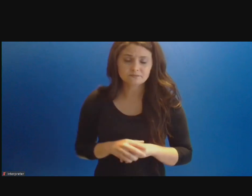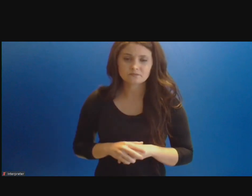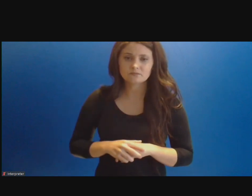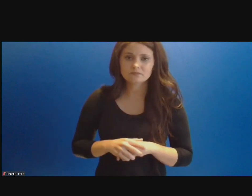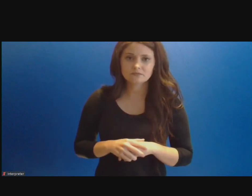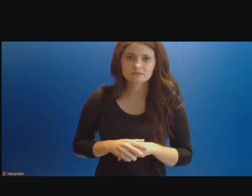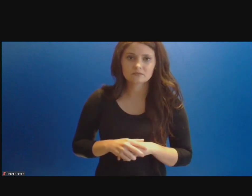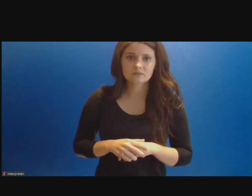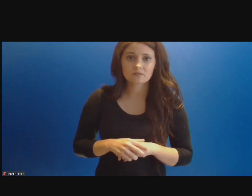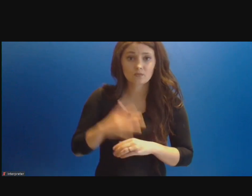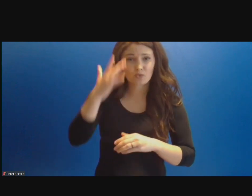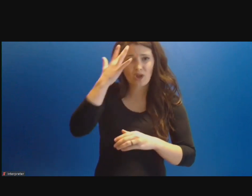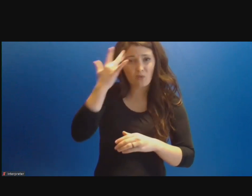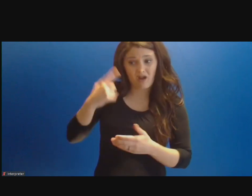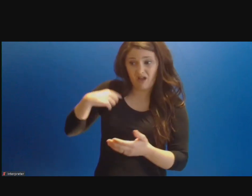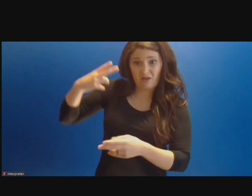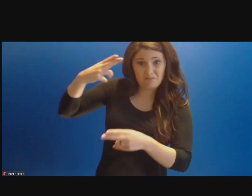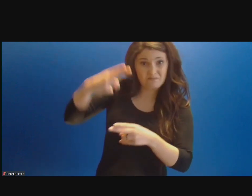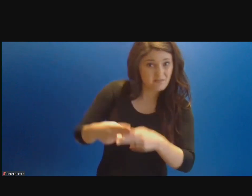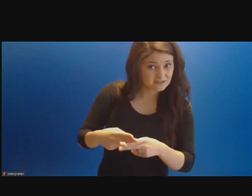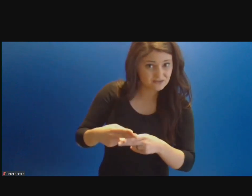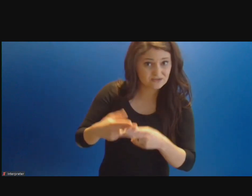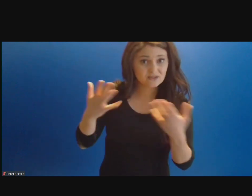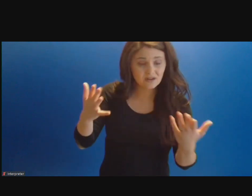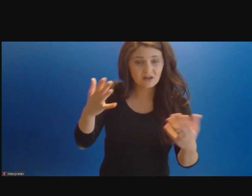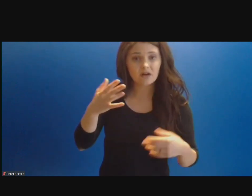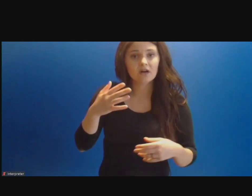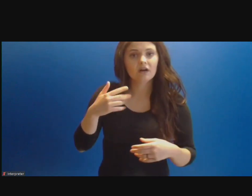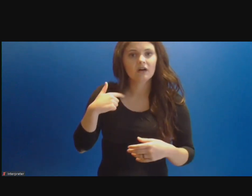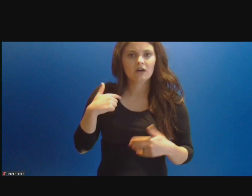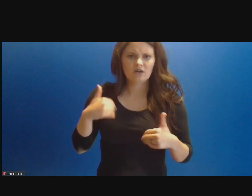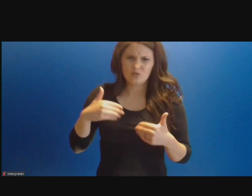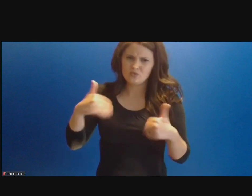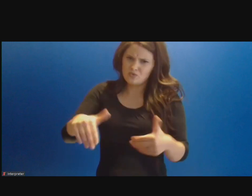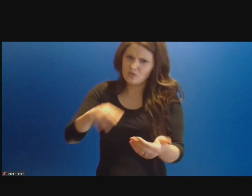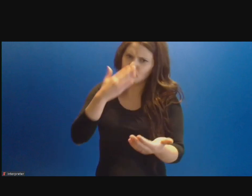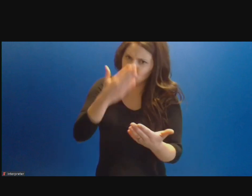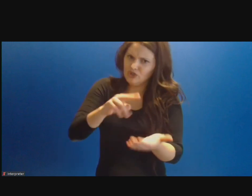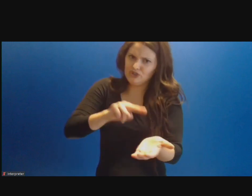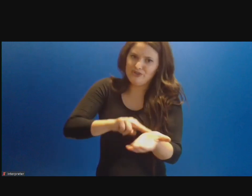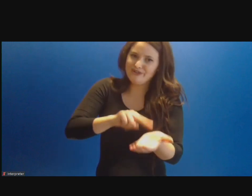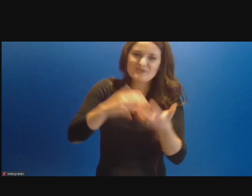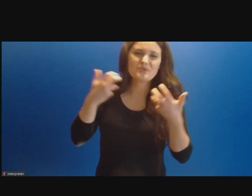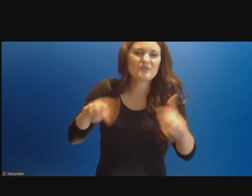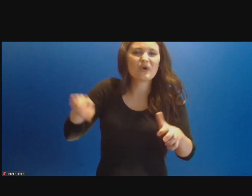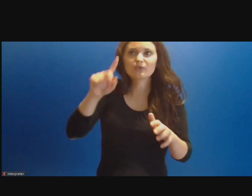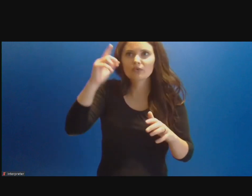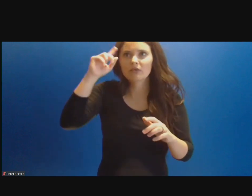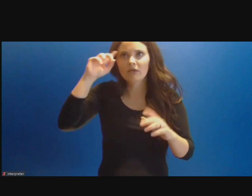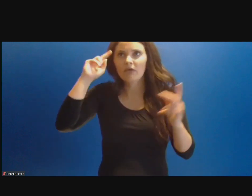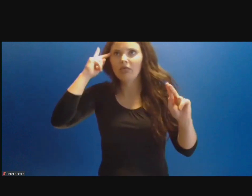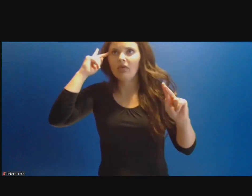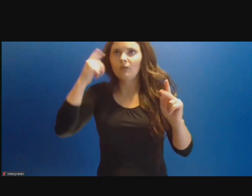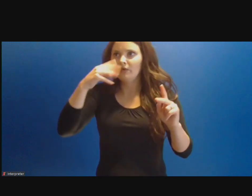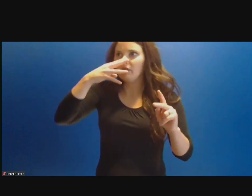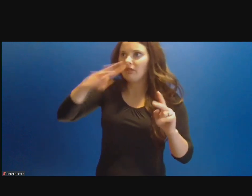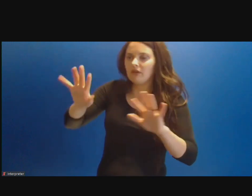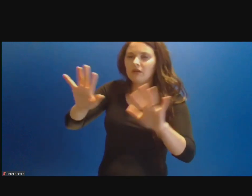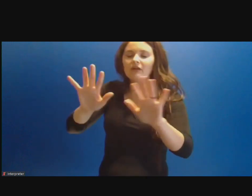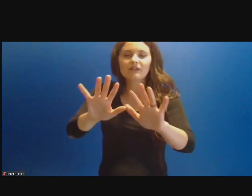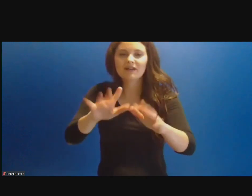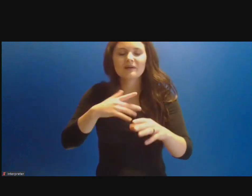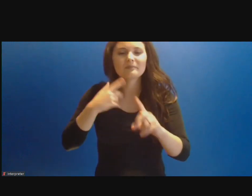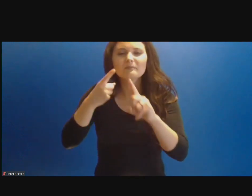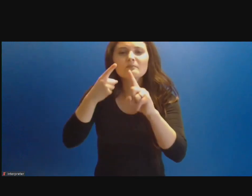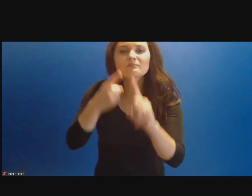I say that because we have very good nurses. I don't want you to worry that we're ignoring things. What I want you to